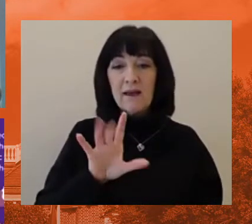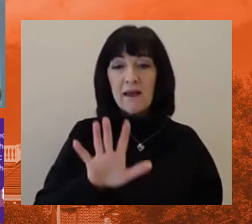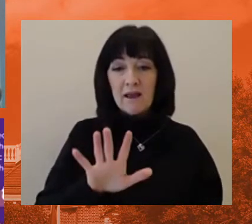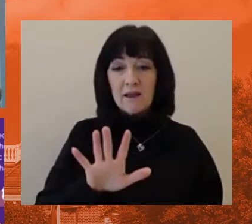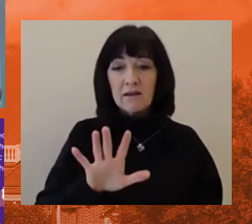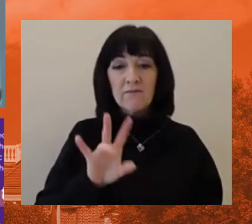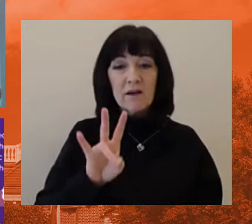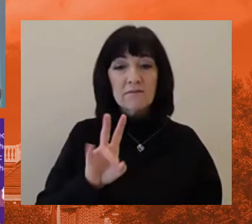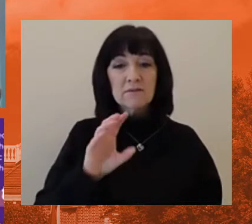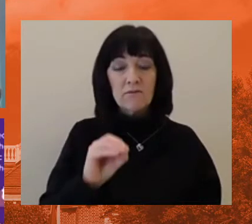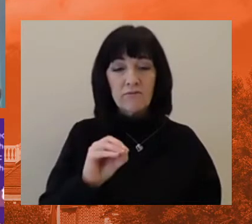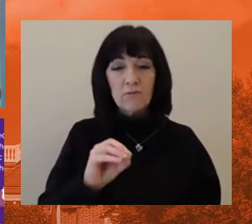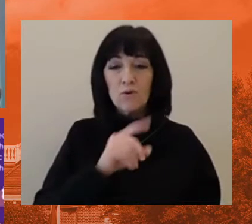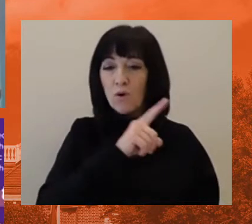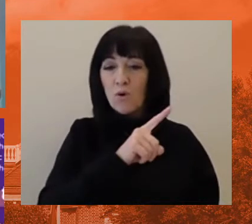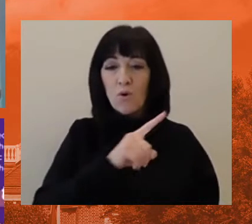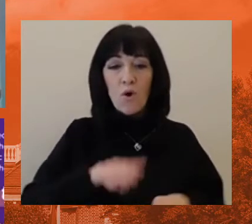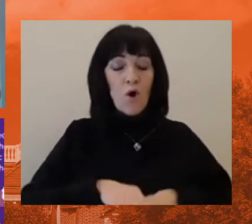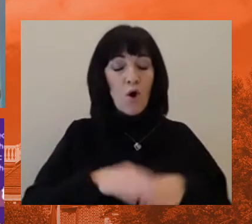800-773-8570.